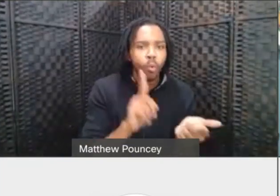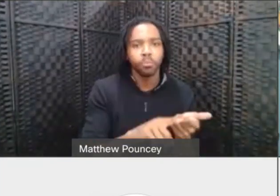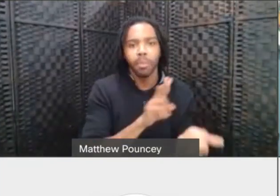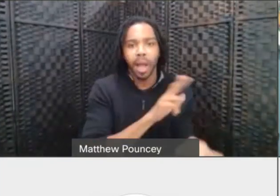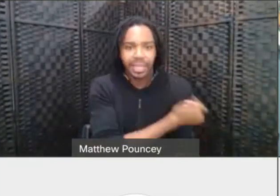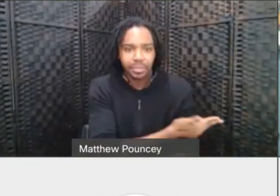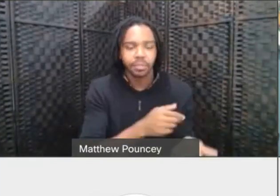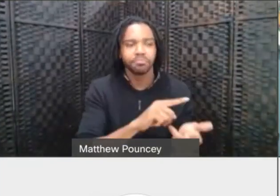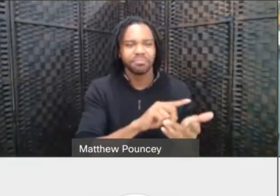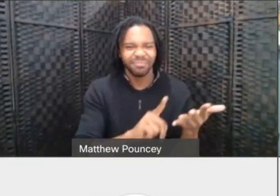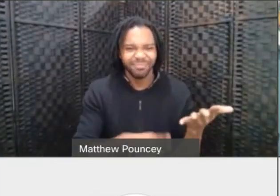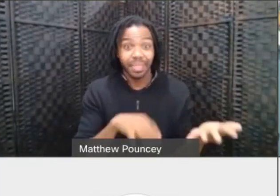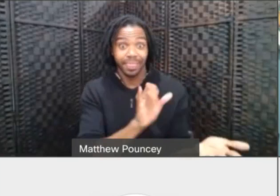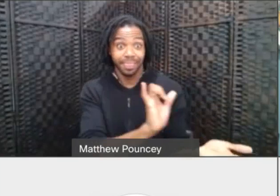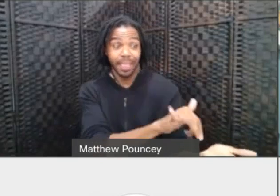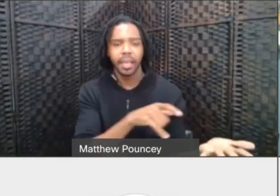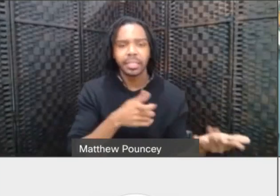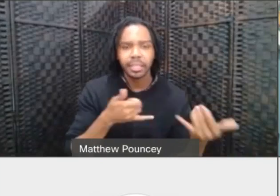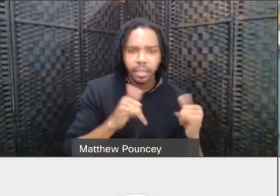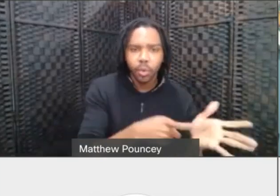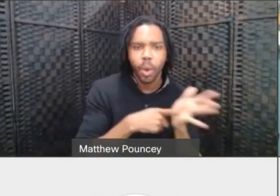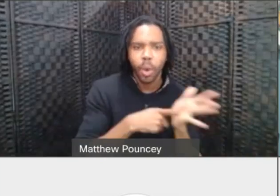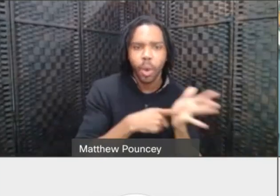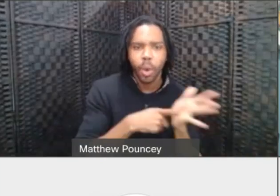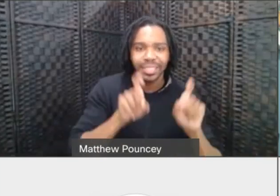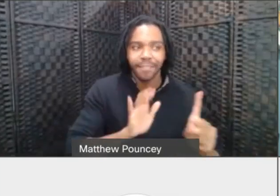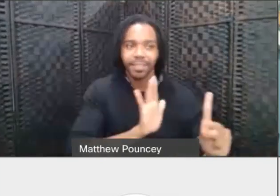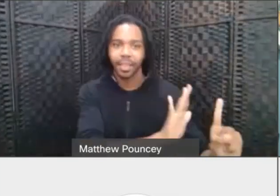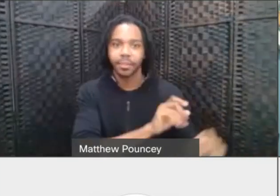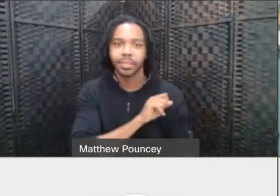vaccinated staff. And,